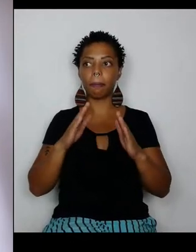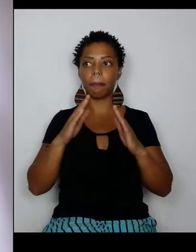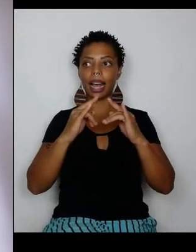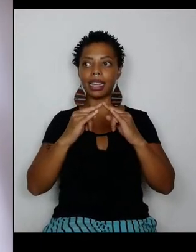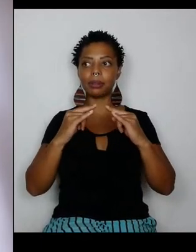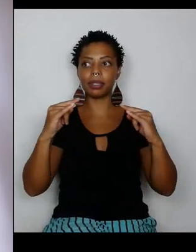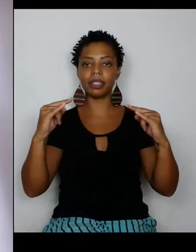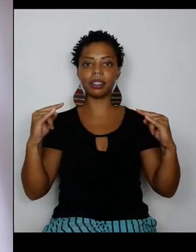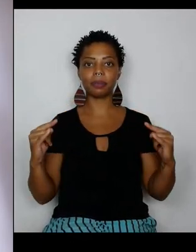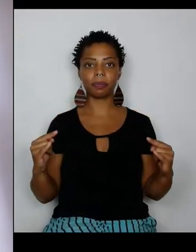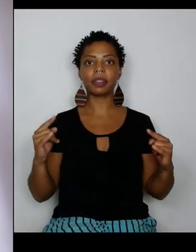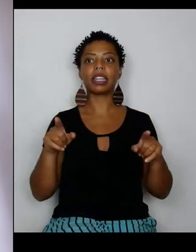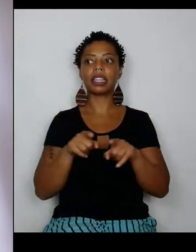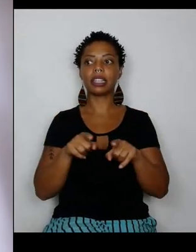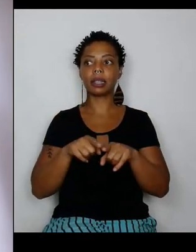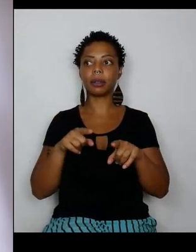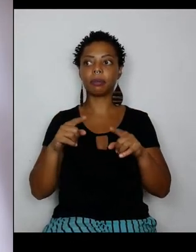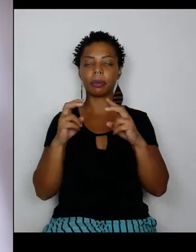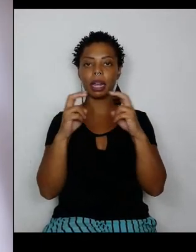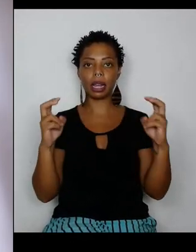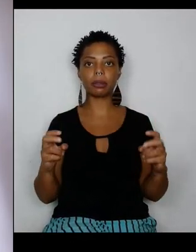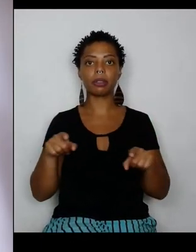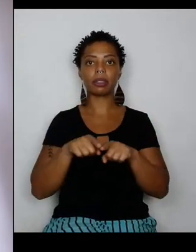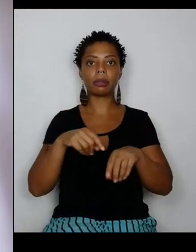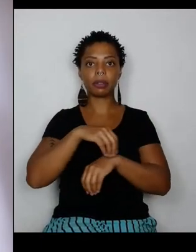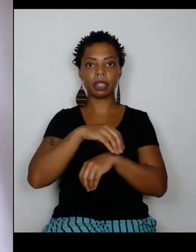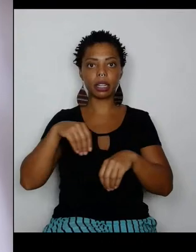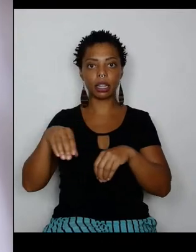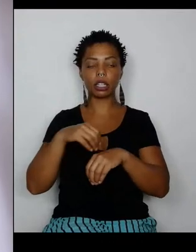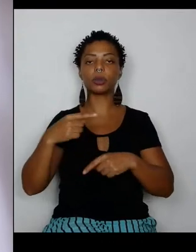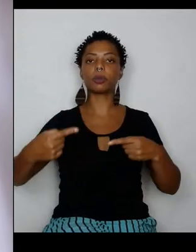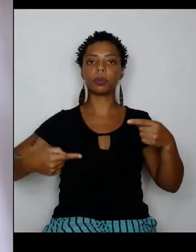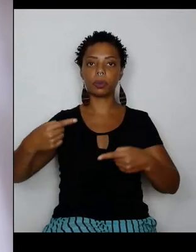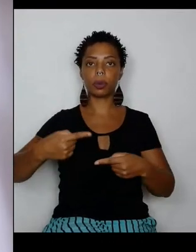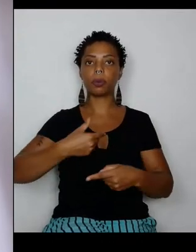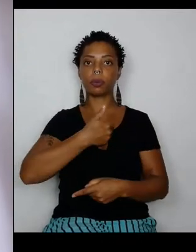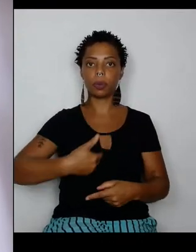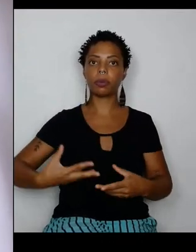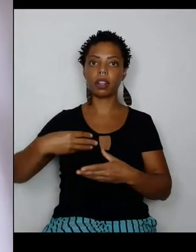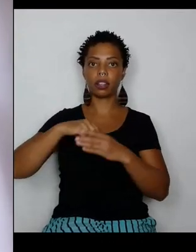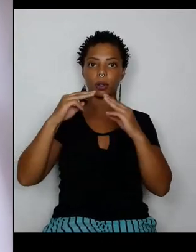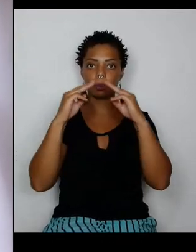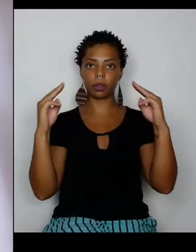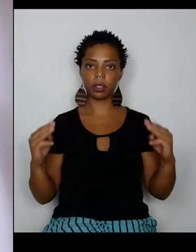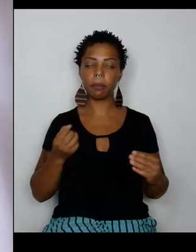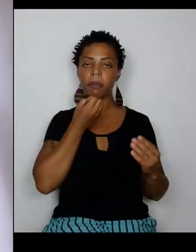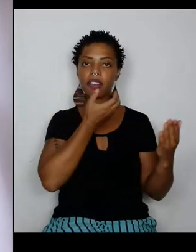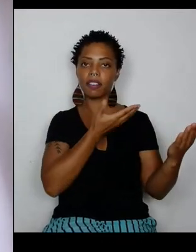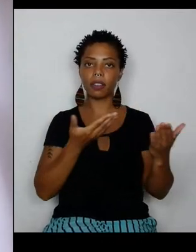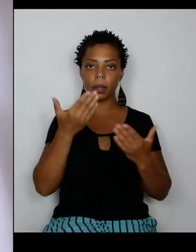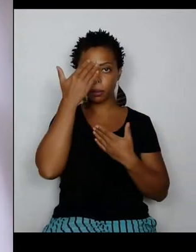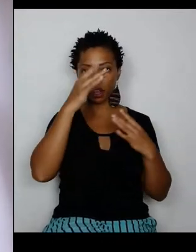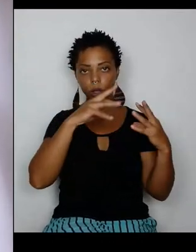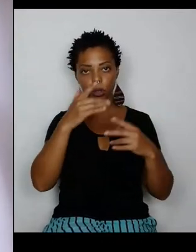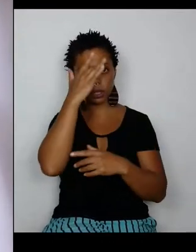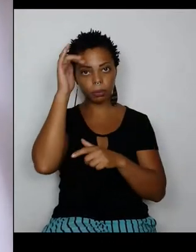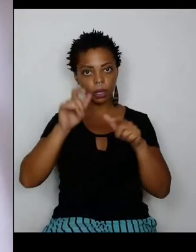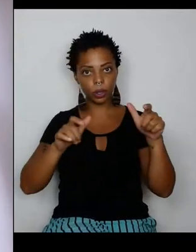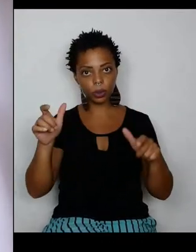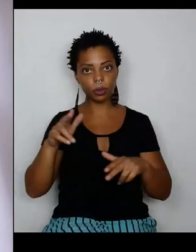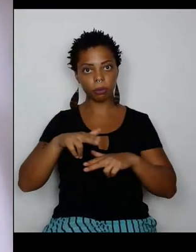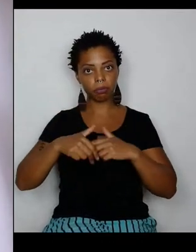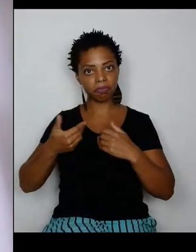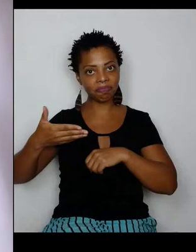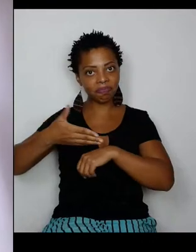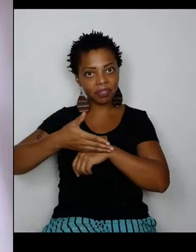museum i also coordinate the mediation and public program teams in the museum welcome everyone for